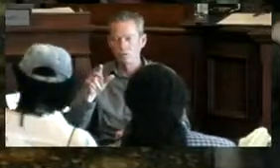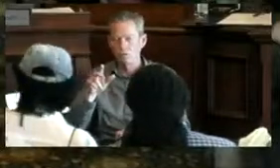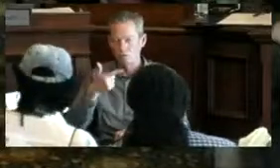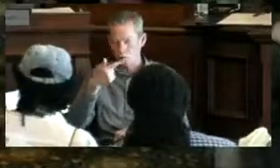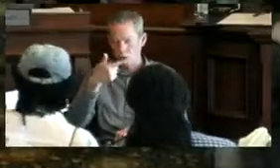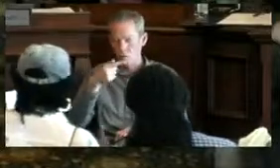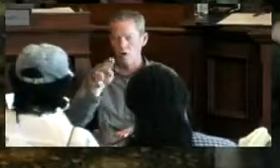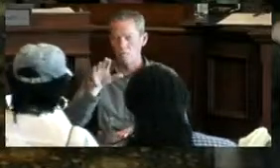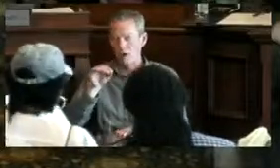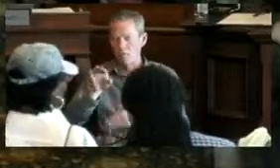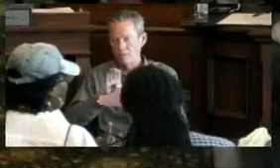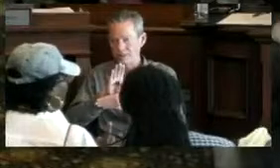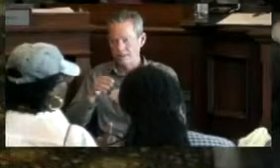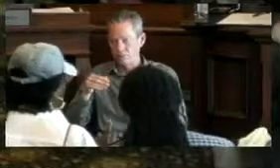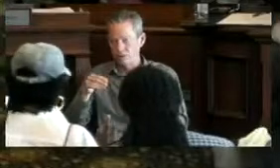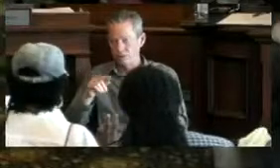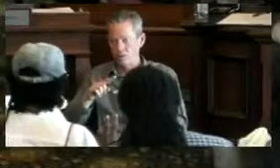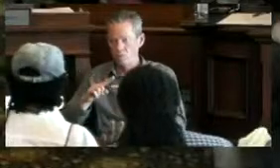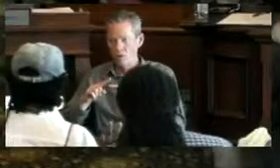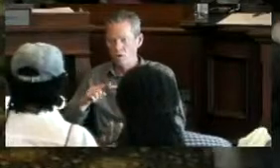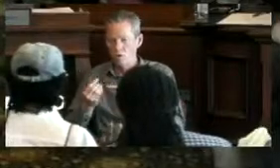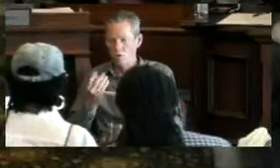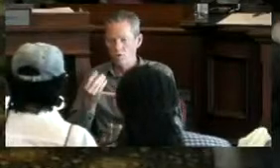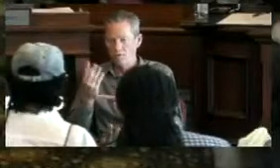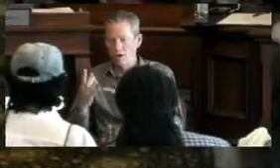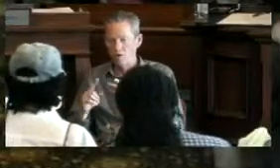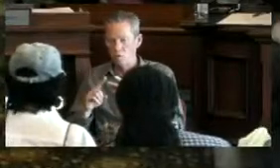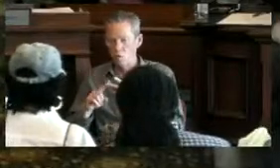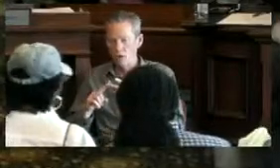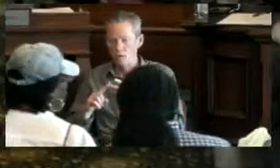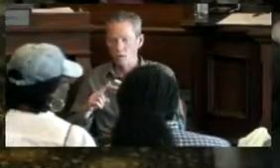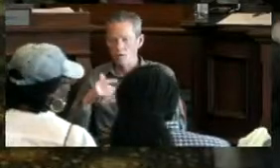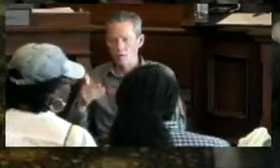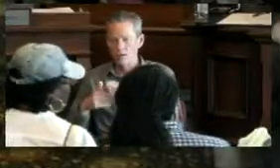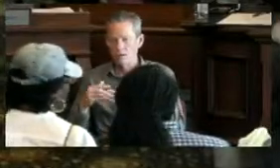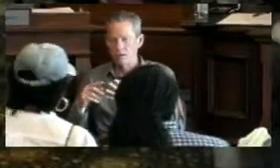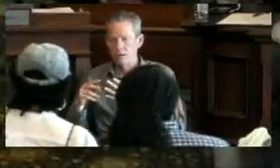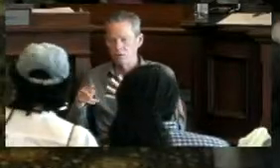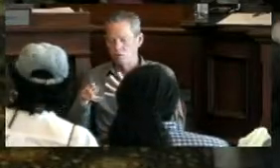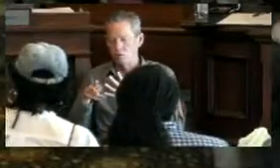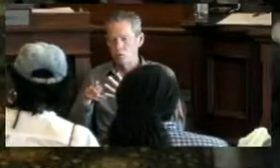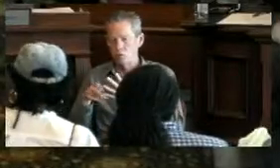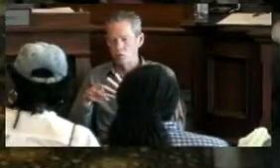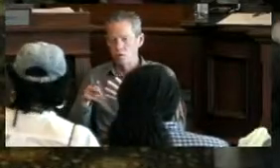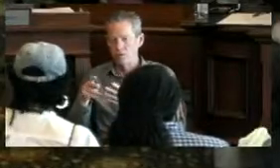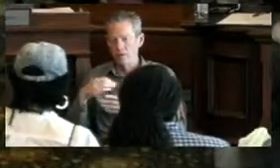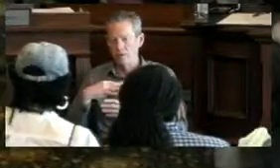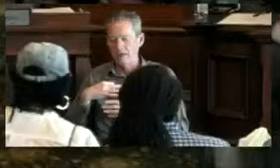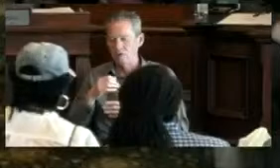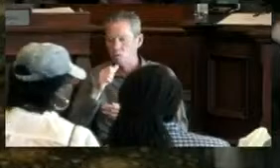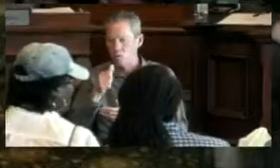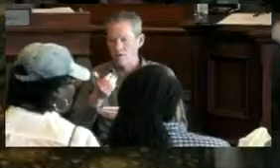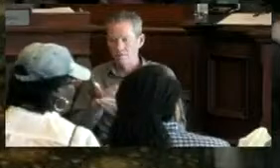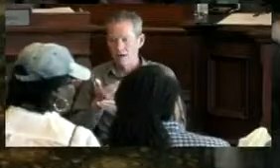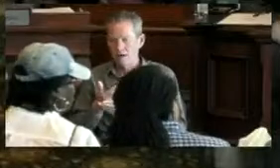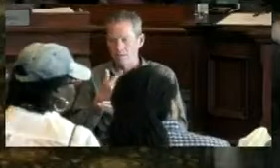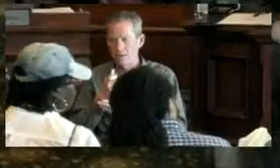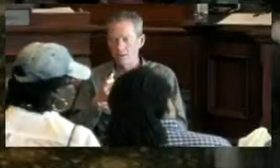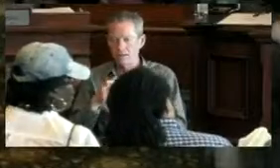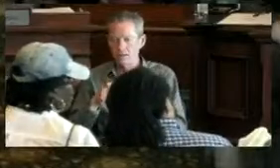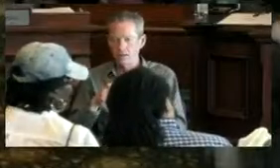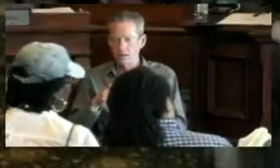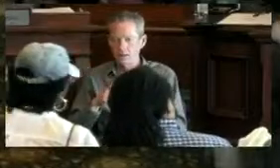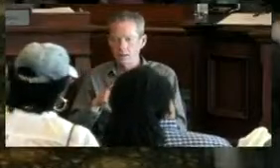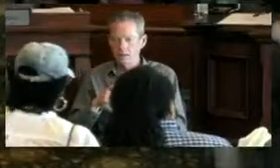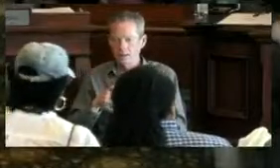businesses and retail, one cultivator, one processor, and then two of the applications were invalid because they like the timeline